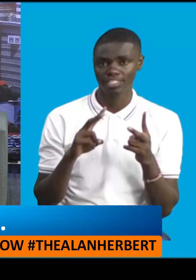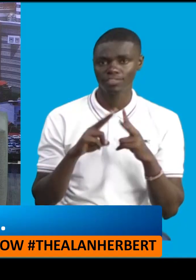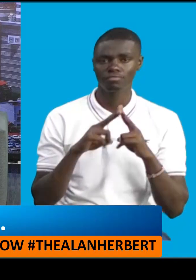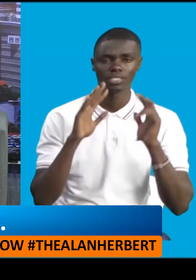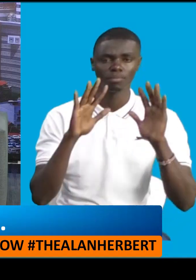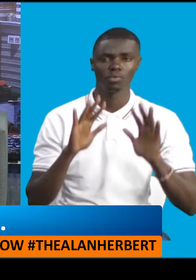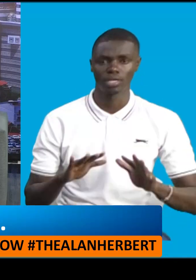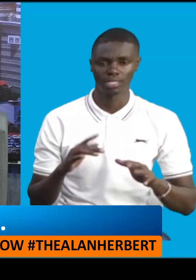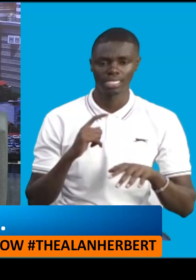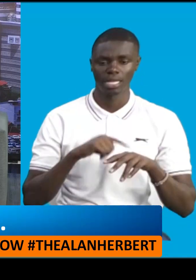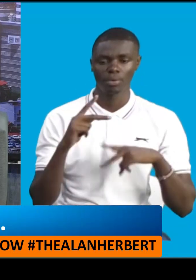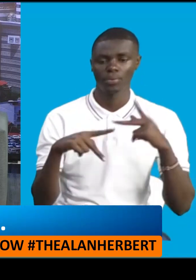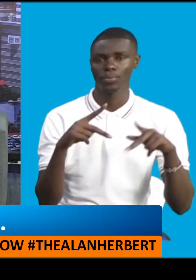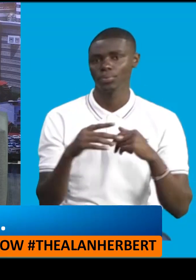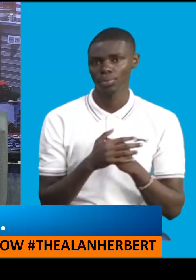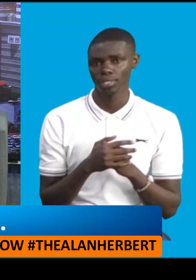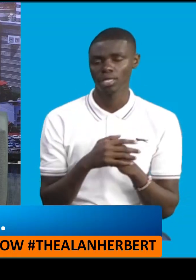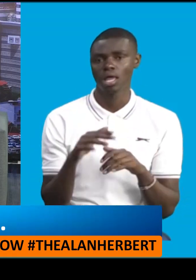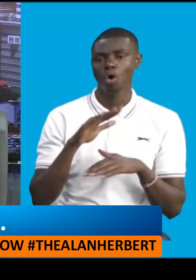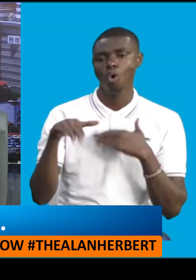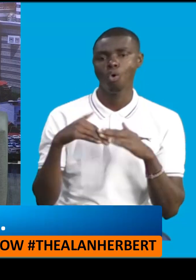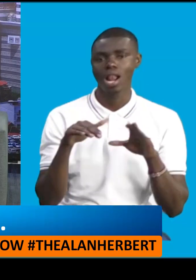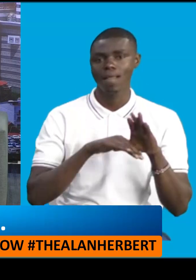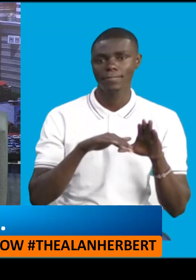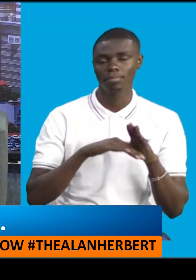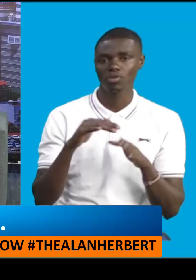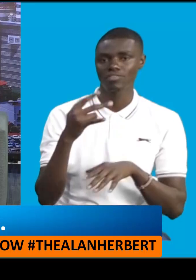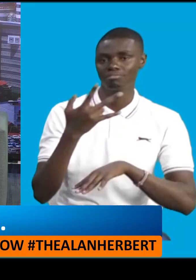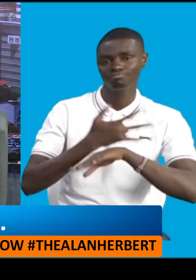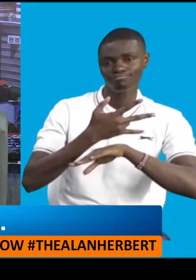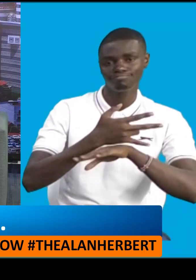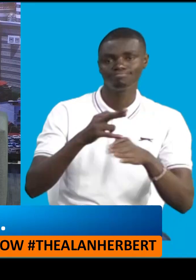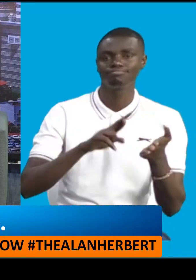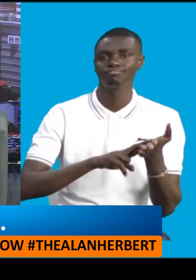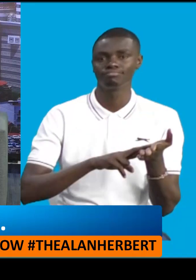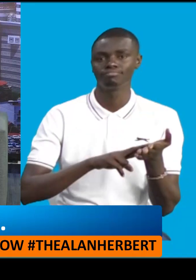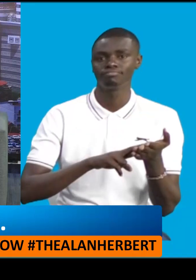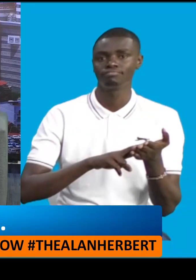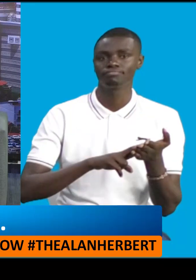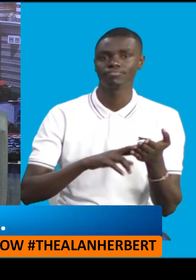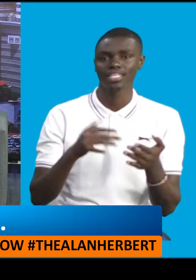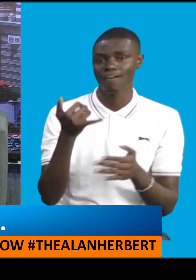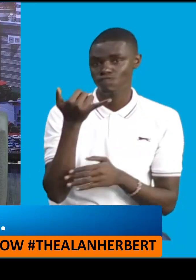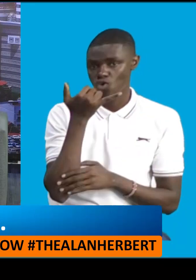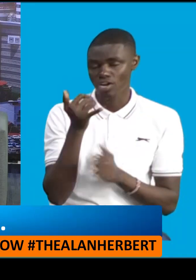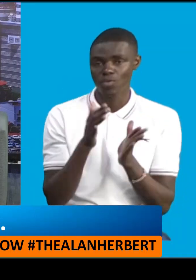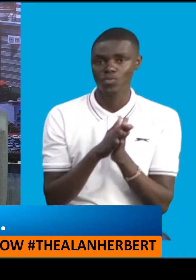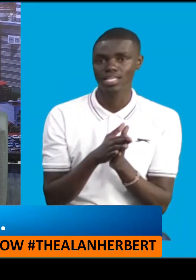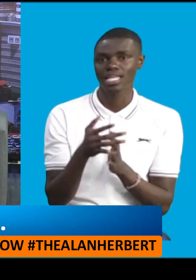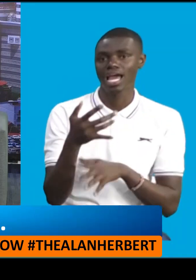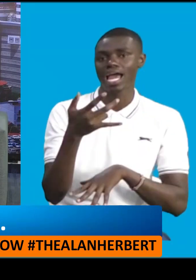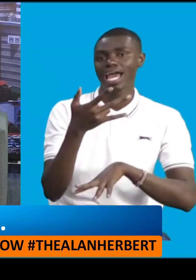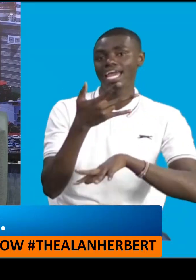it is very important as we proceed that every member of NHIF registers their phone